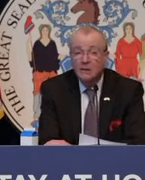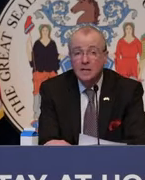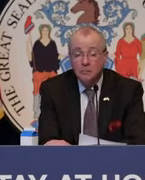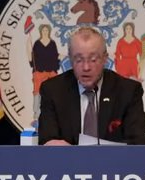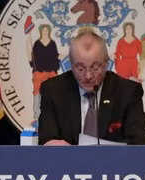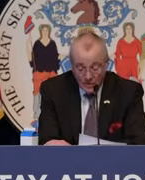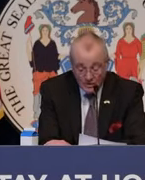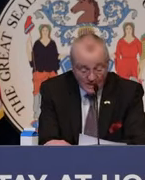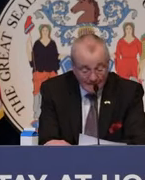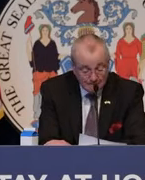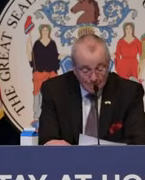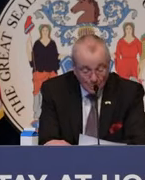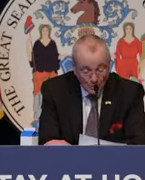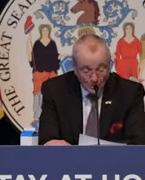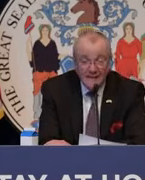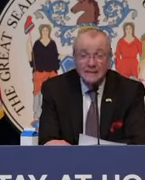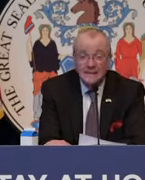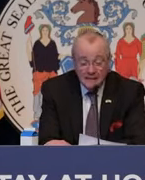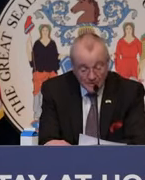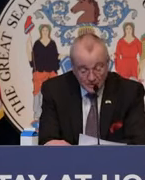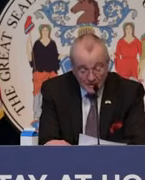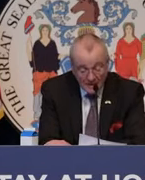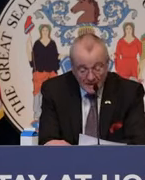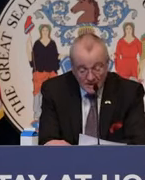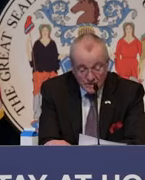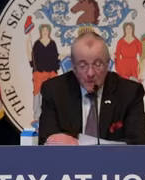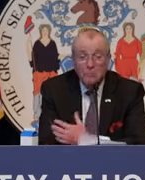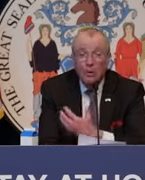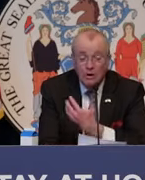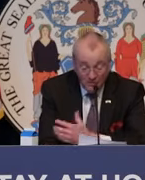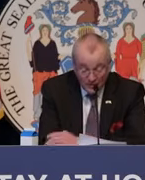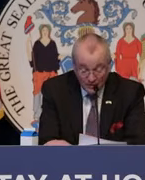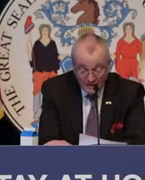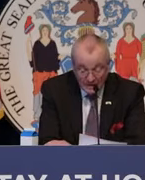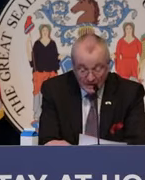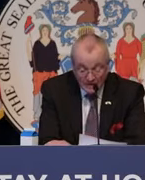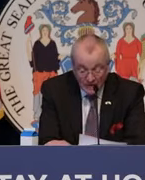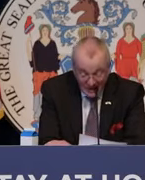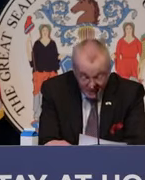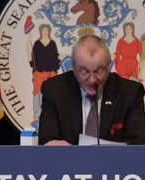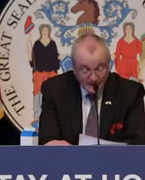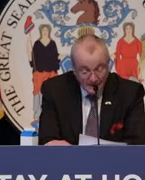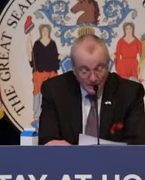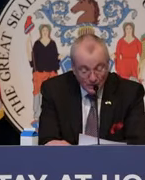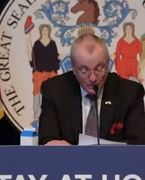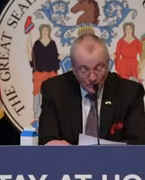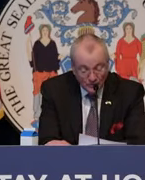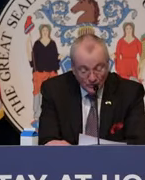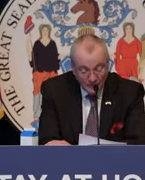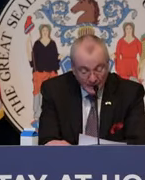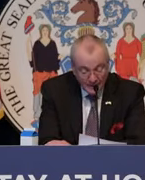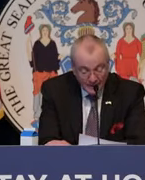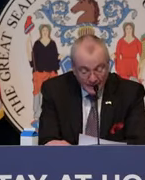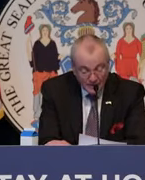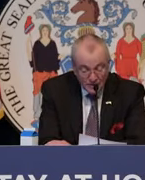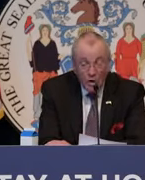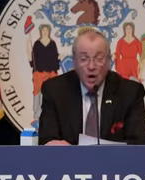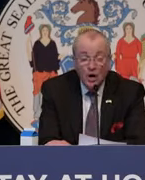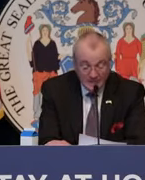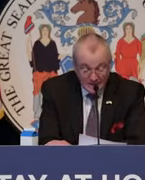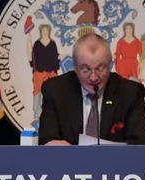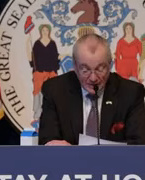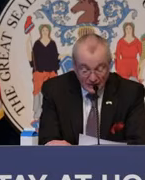now part of our routine. We are getting data that is making us more comfortable and confident that we will soon